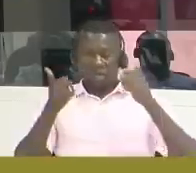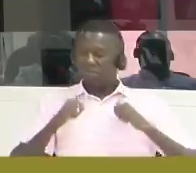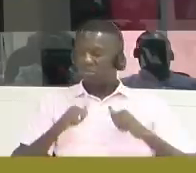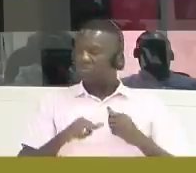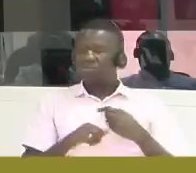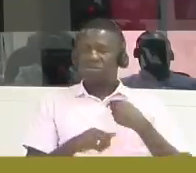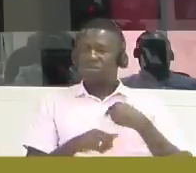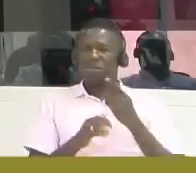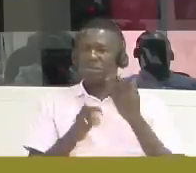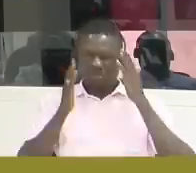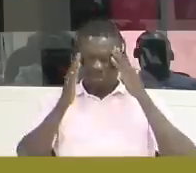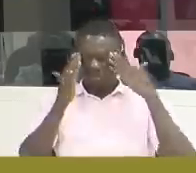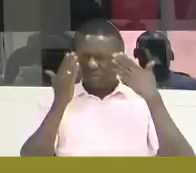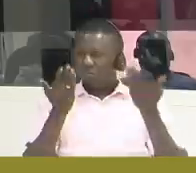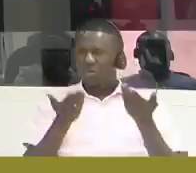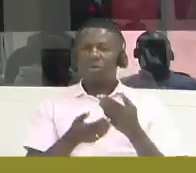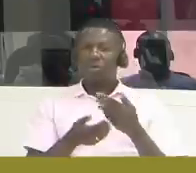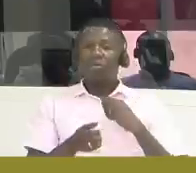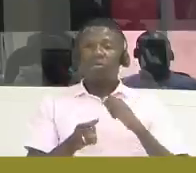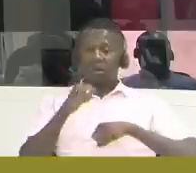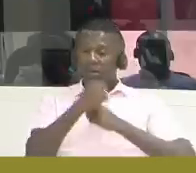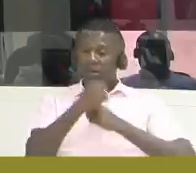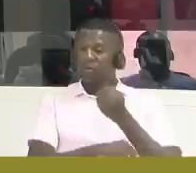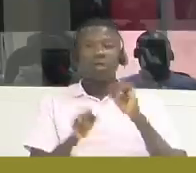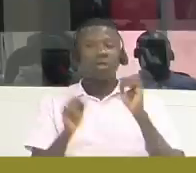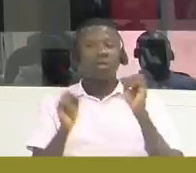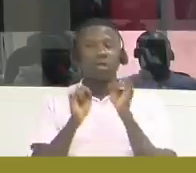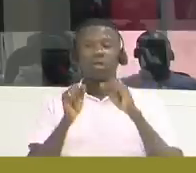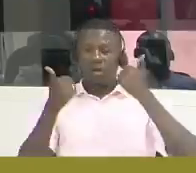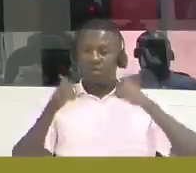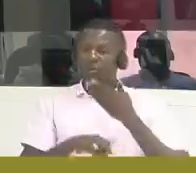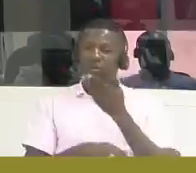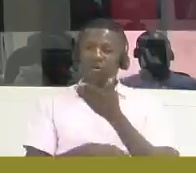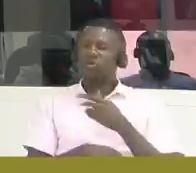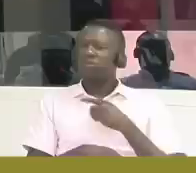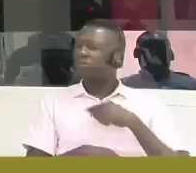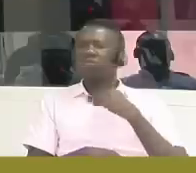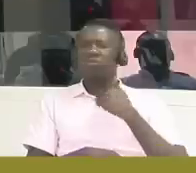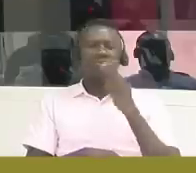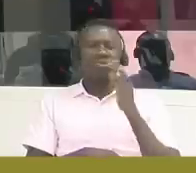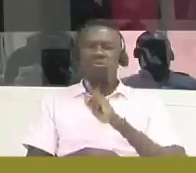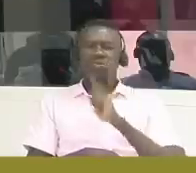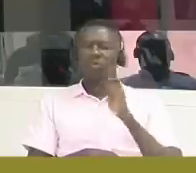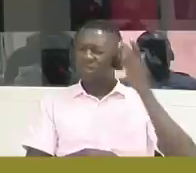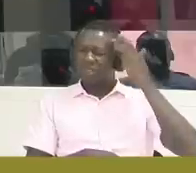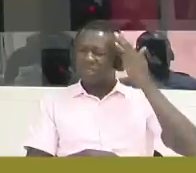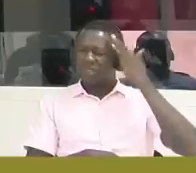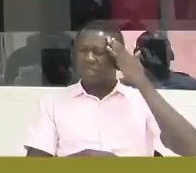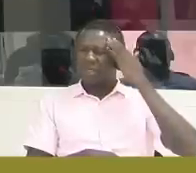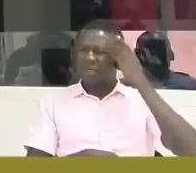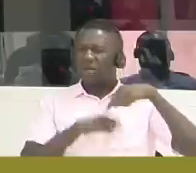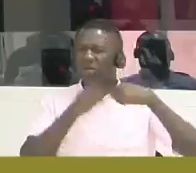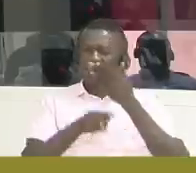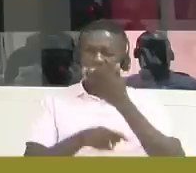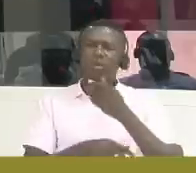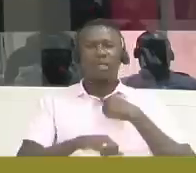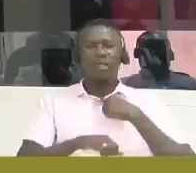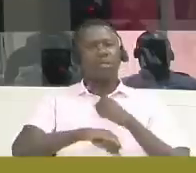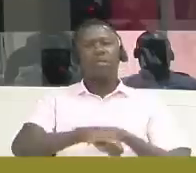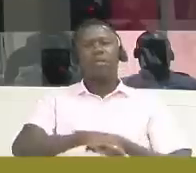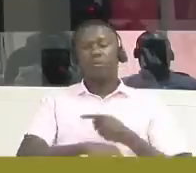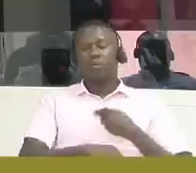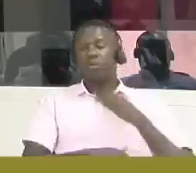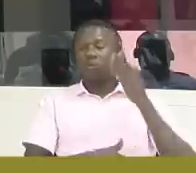Well, nothing happened to him. So I didn't even think about him at that time, because I know he was a Red